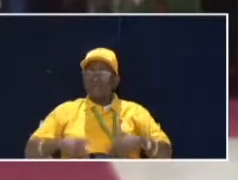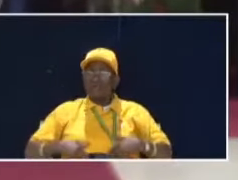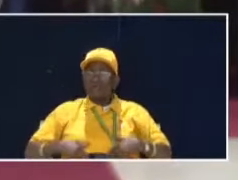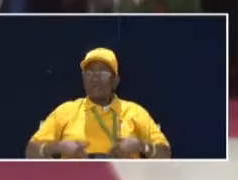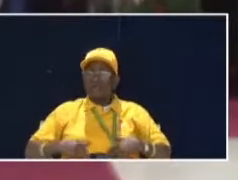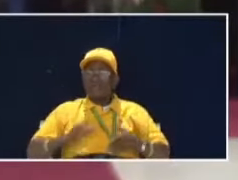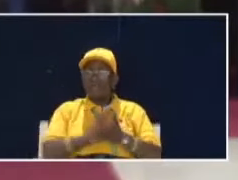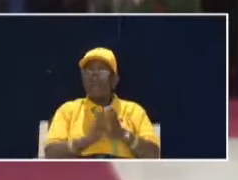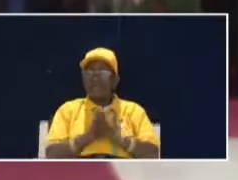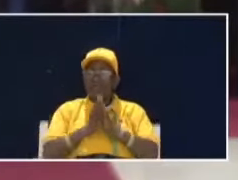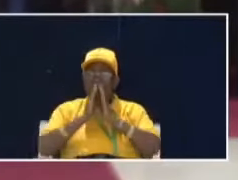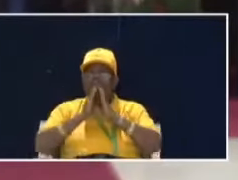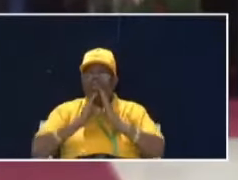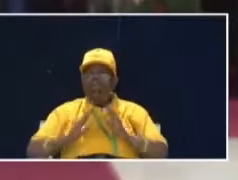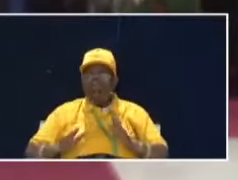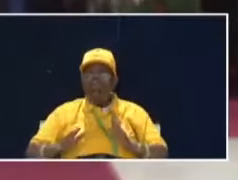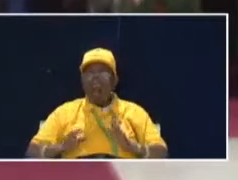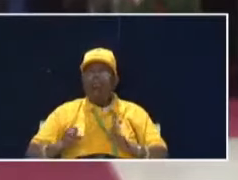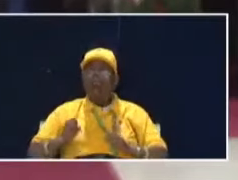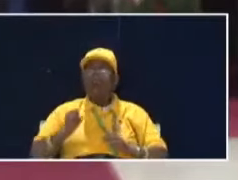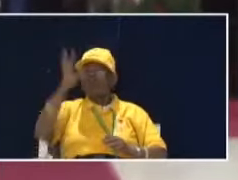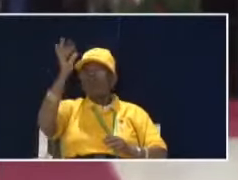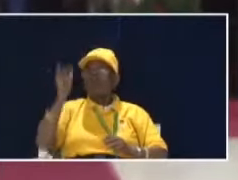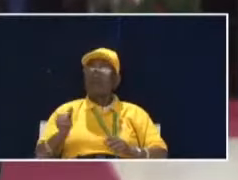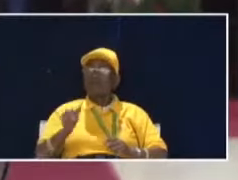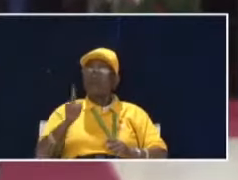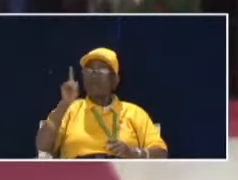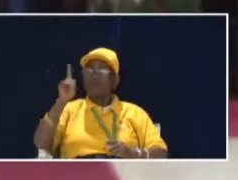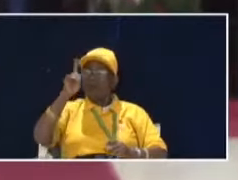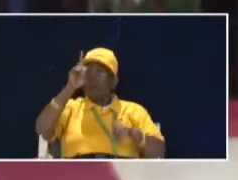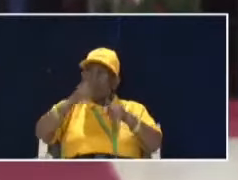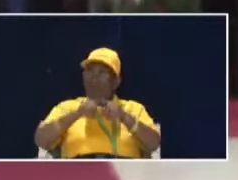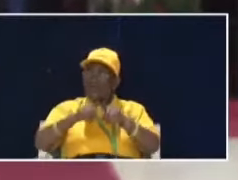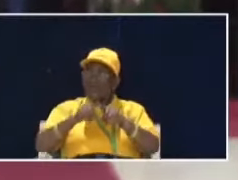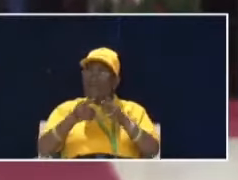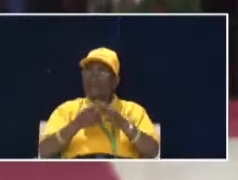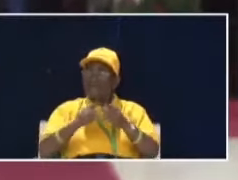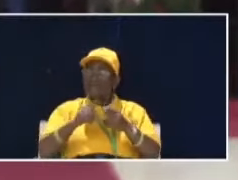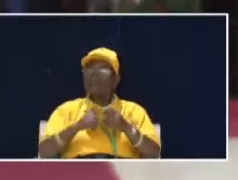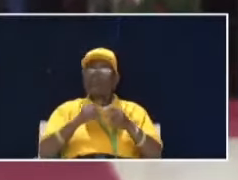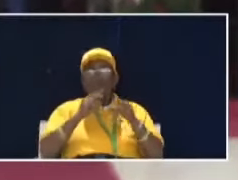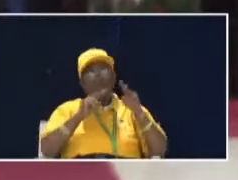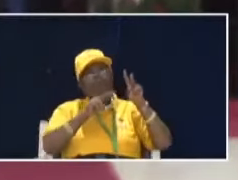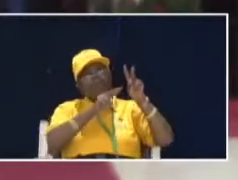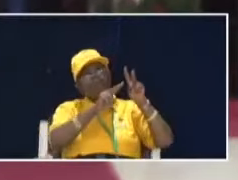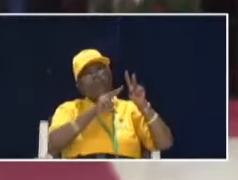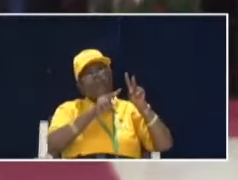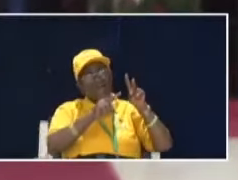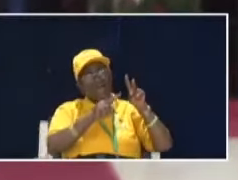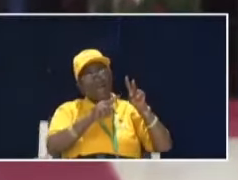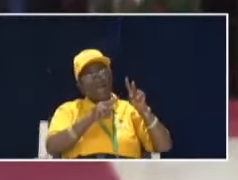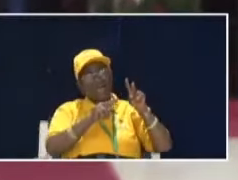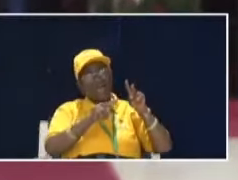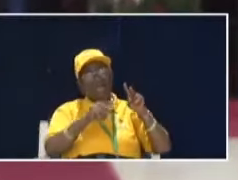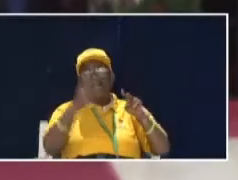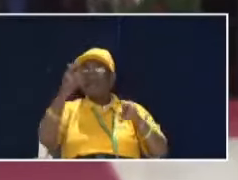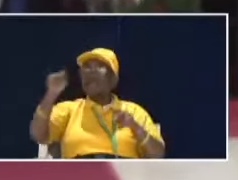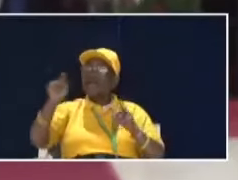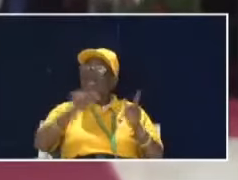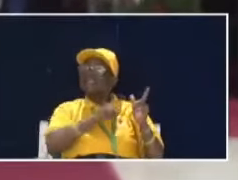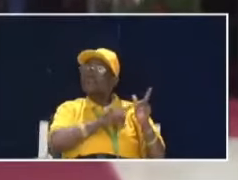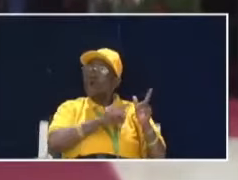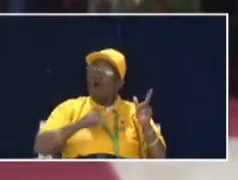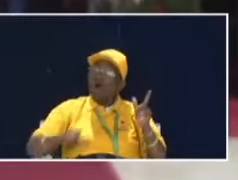Suddenly, one brother began to prophesy, thus saith the Lord. And he kept on